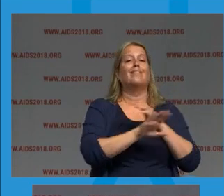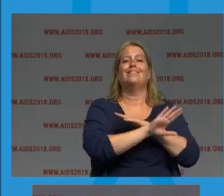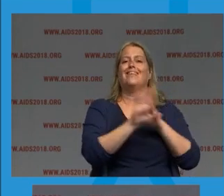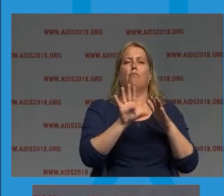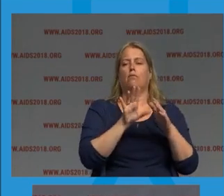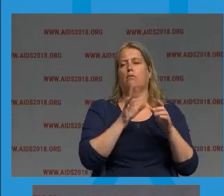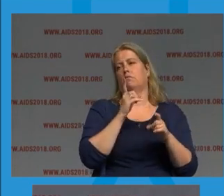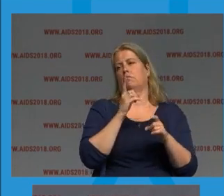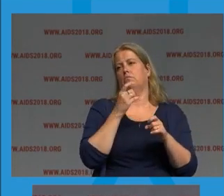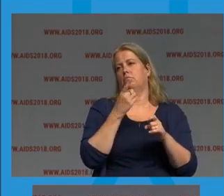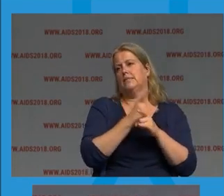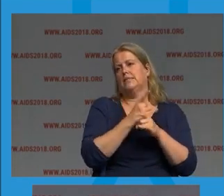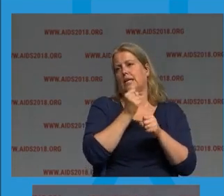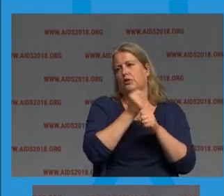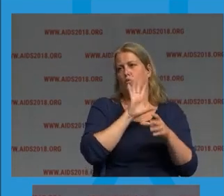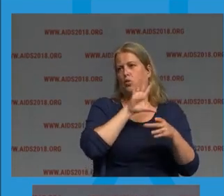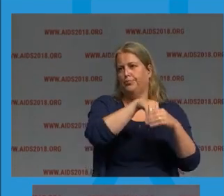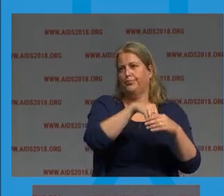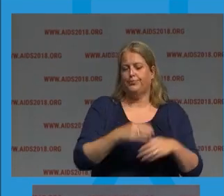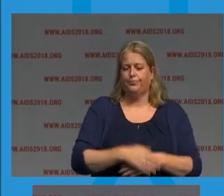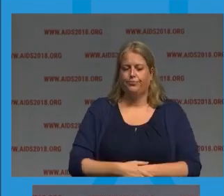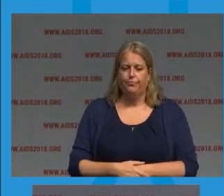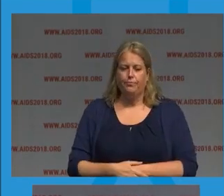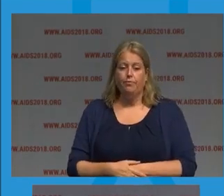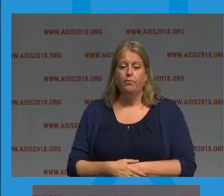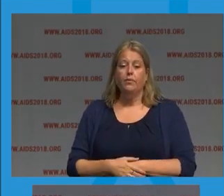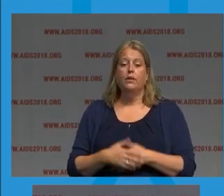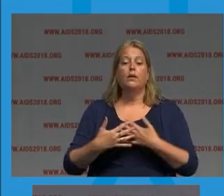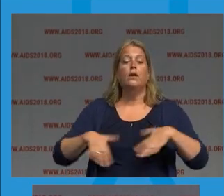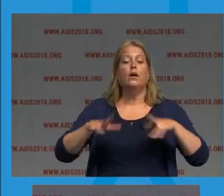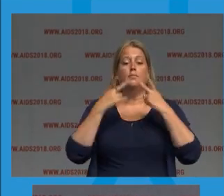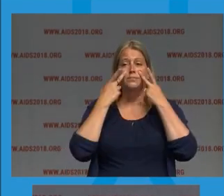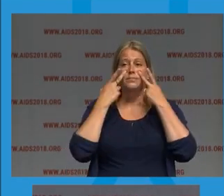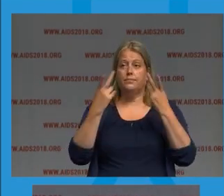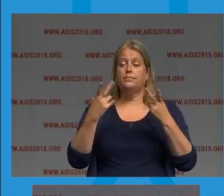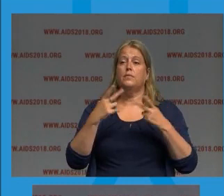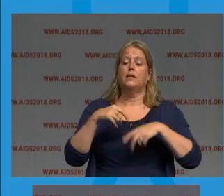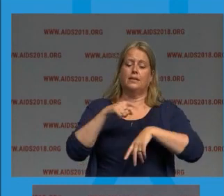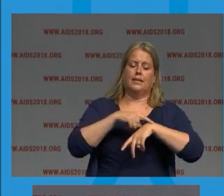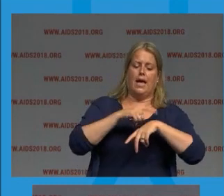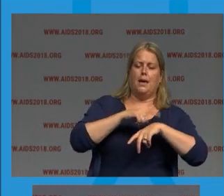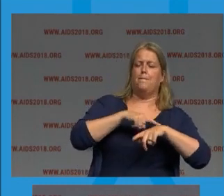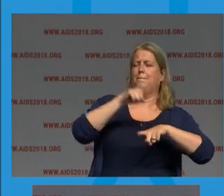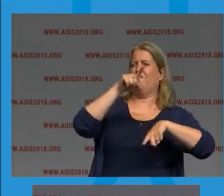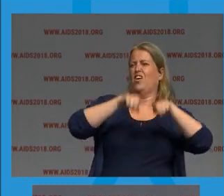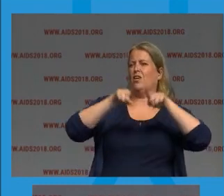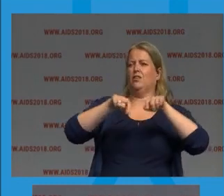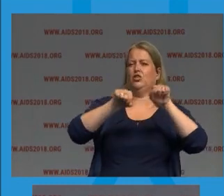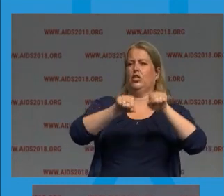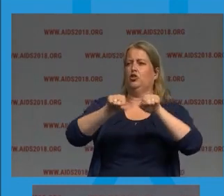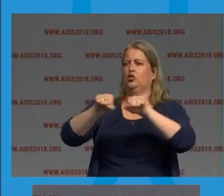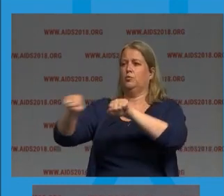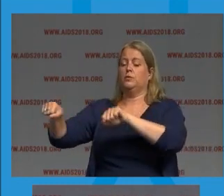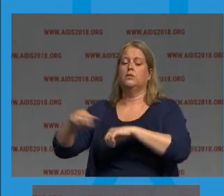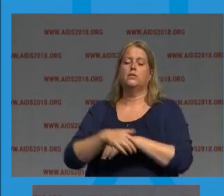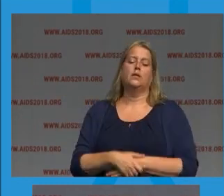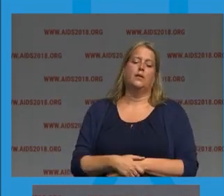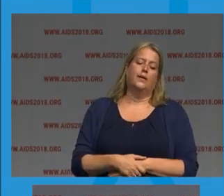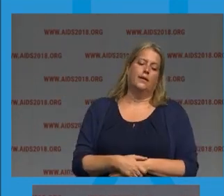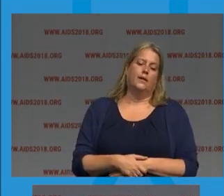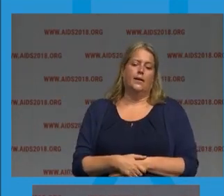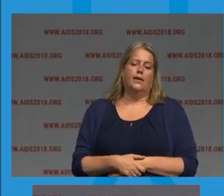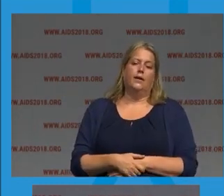in sex work. And when they looked at this, they also looked at time-varying determinants. And obviously, given, again, the